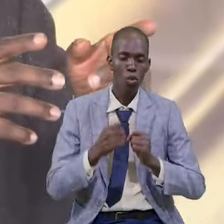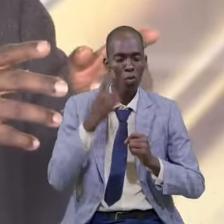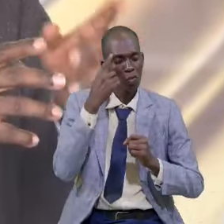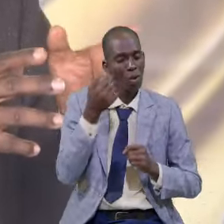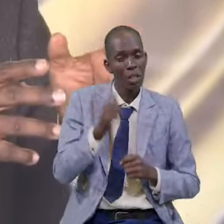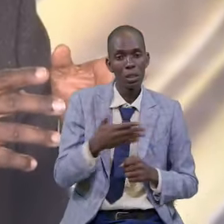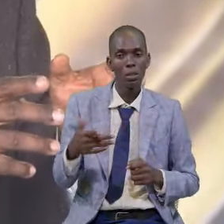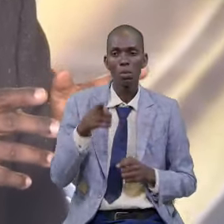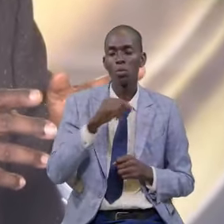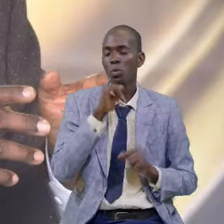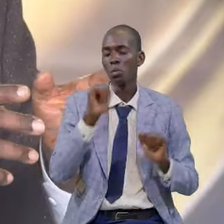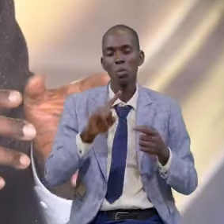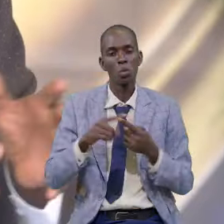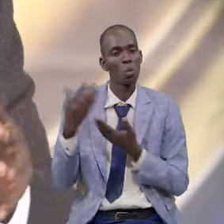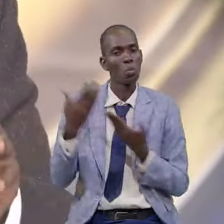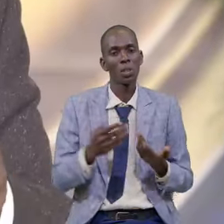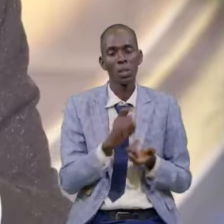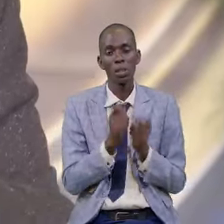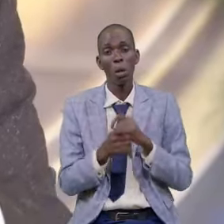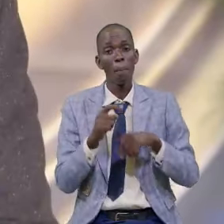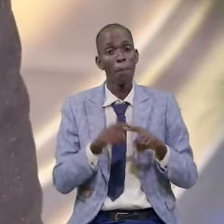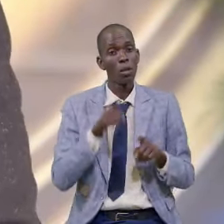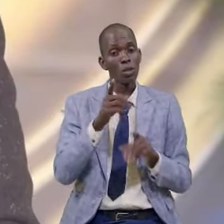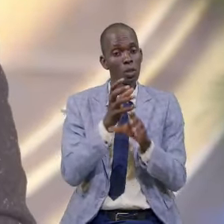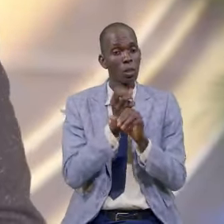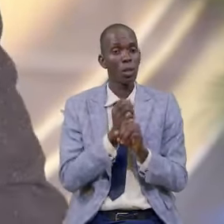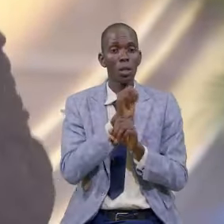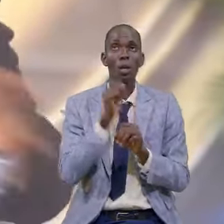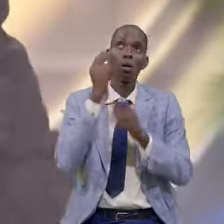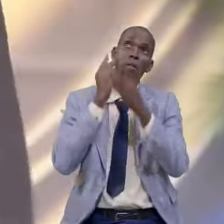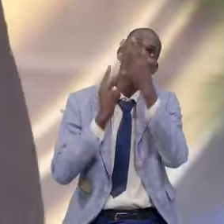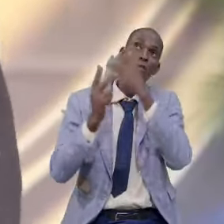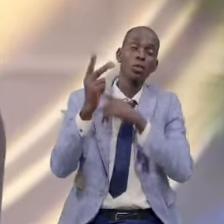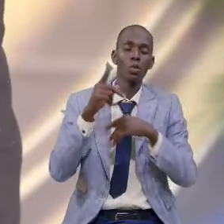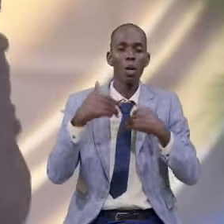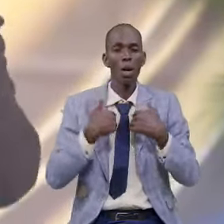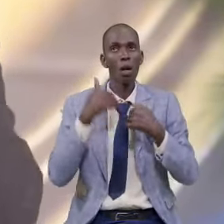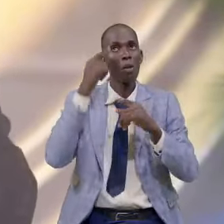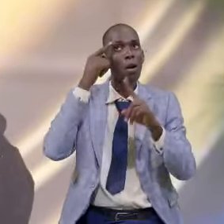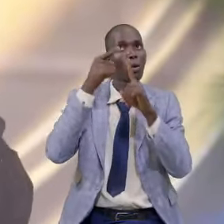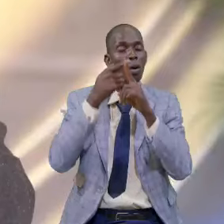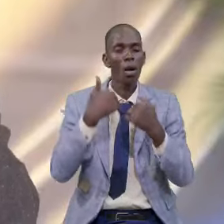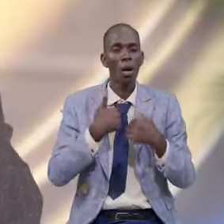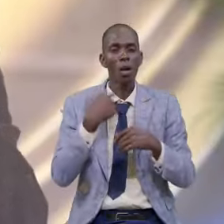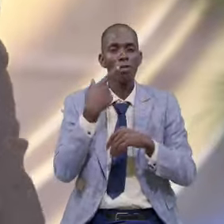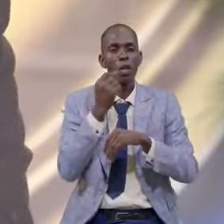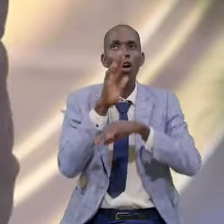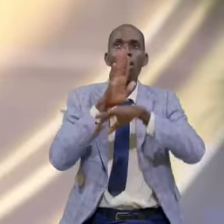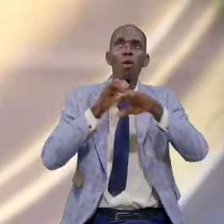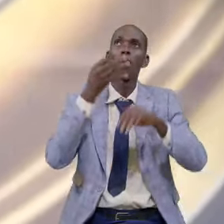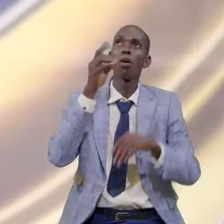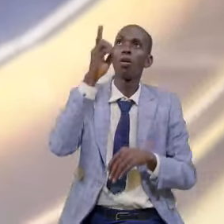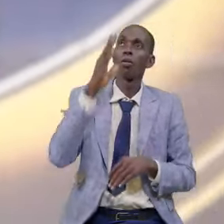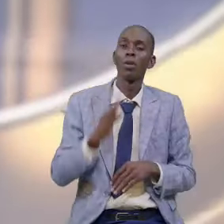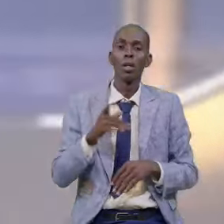But you have the vision. You have the goal. You have the calling. You have the commission. And you become a